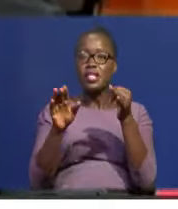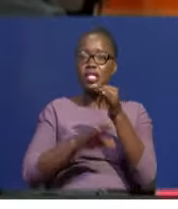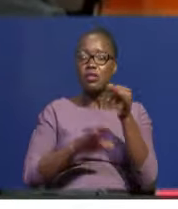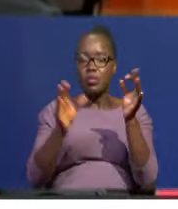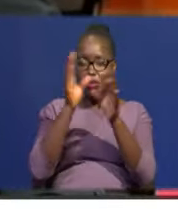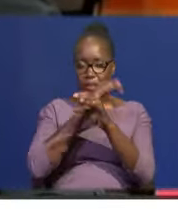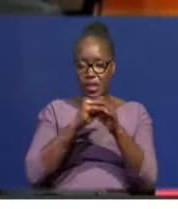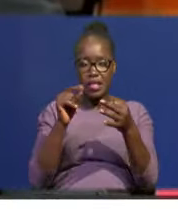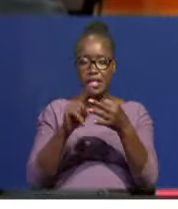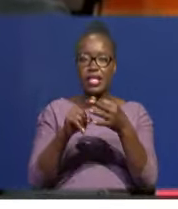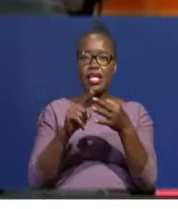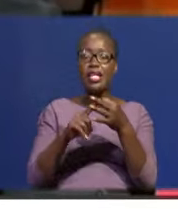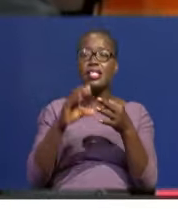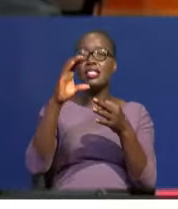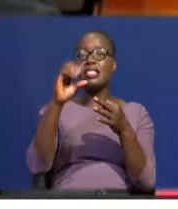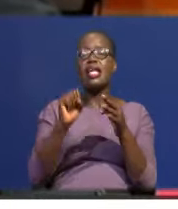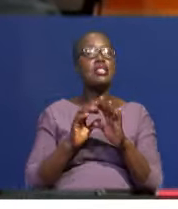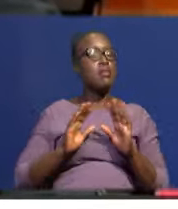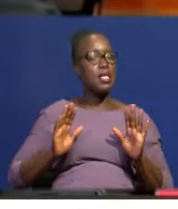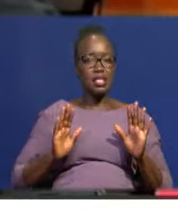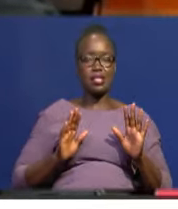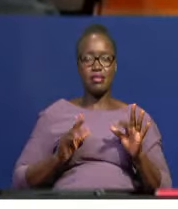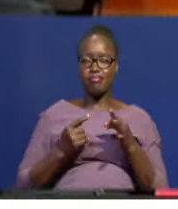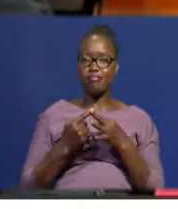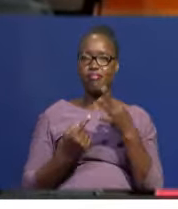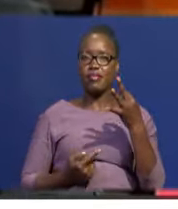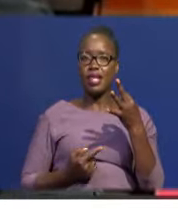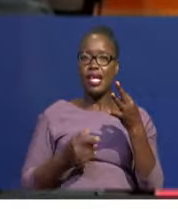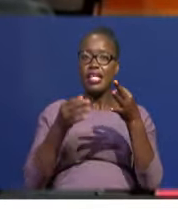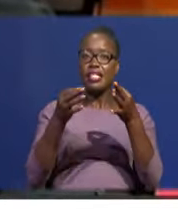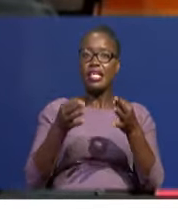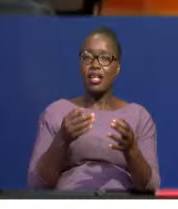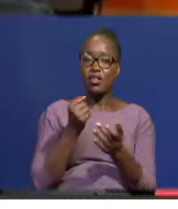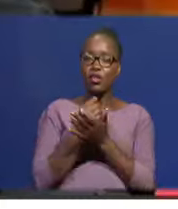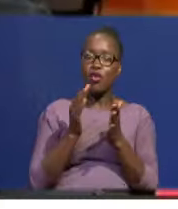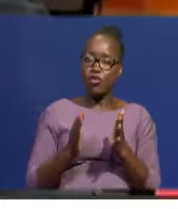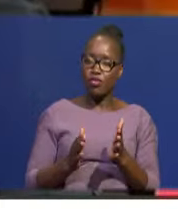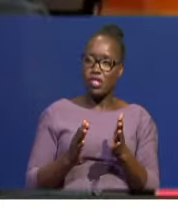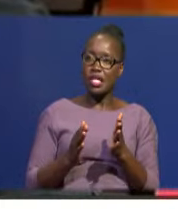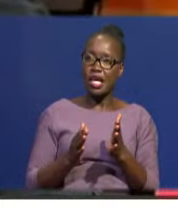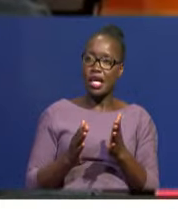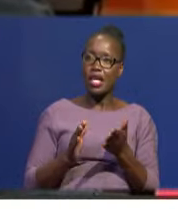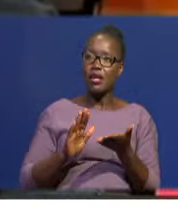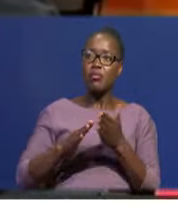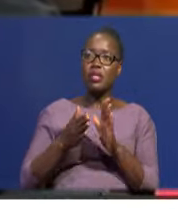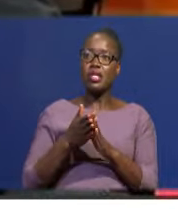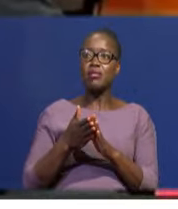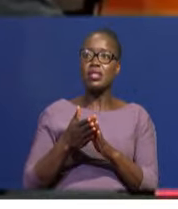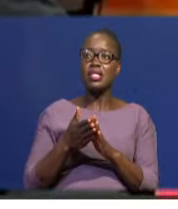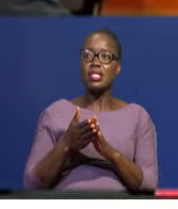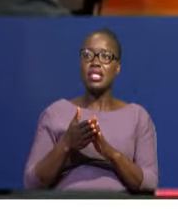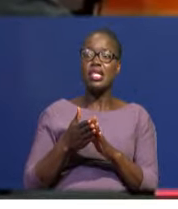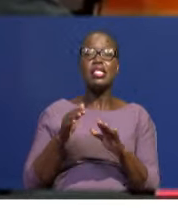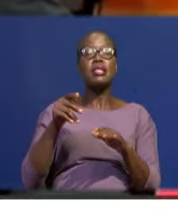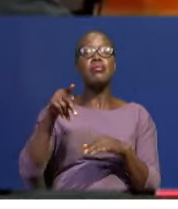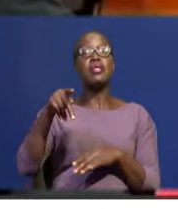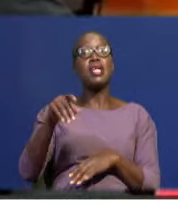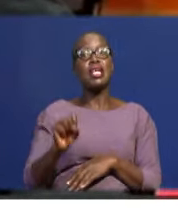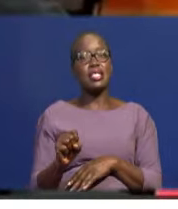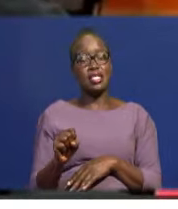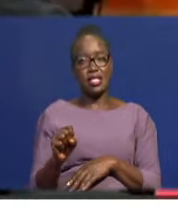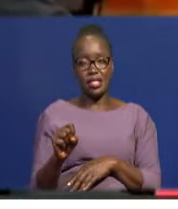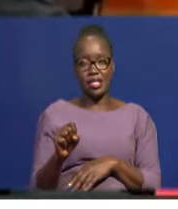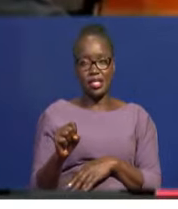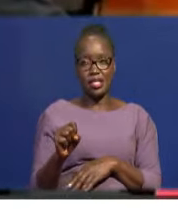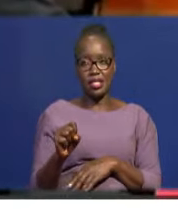deputy president, and the cabinet secretary. And then the accounting officer becomes their permanent or